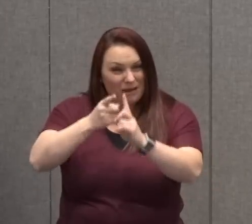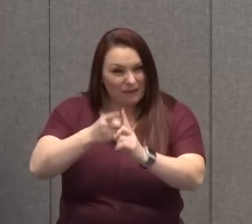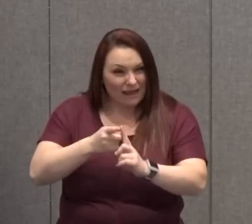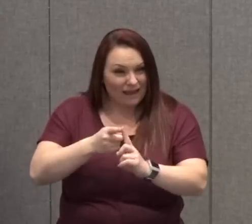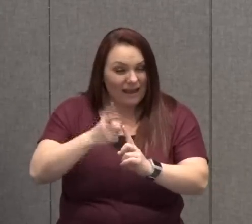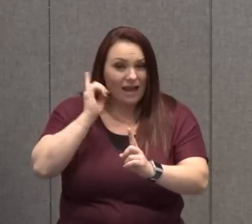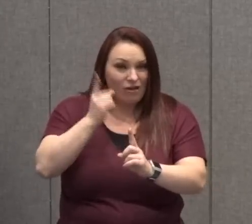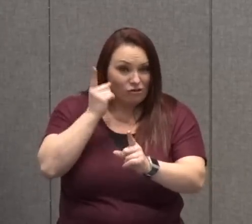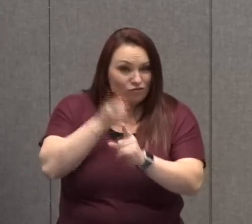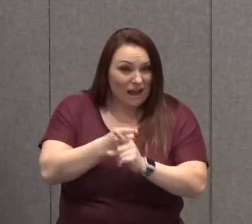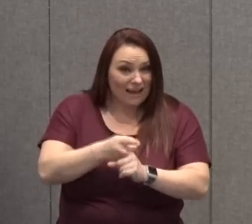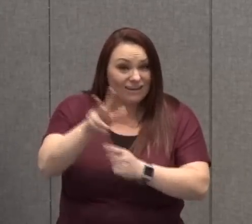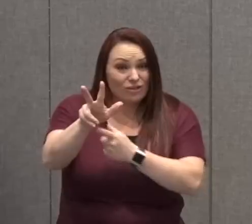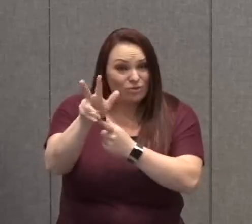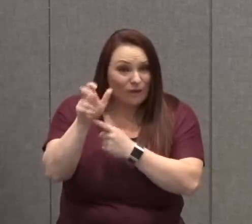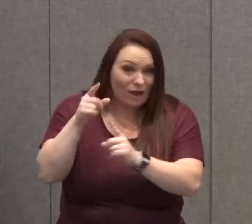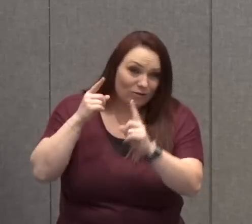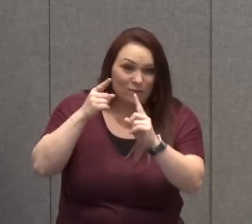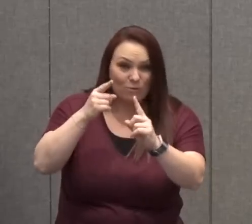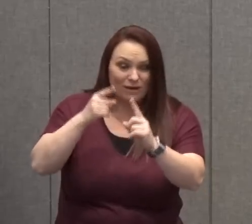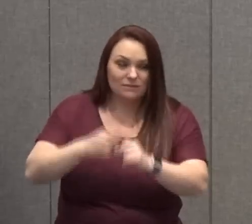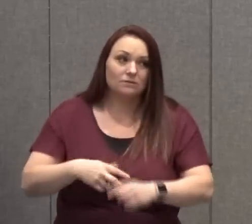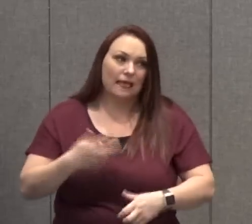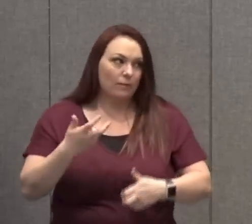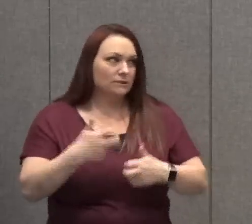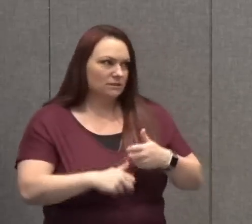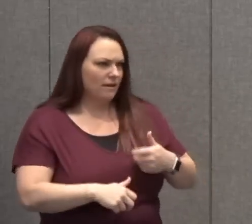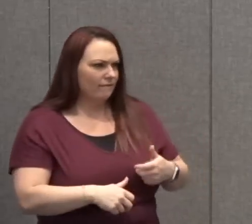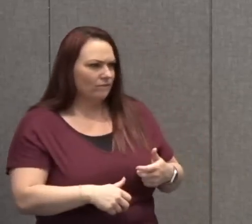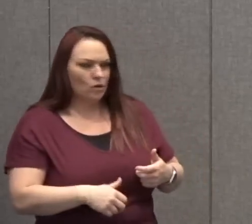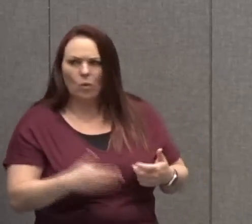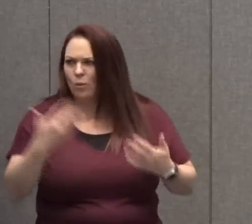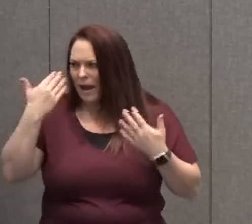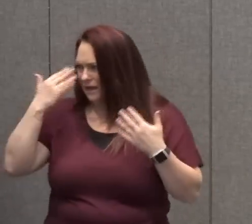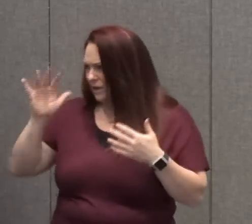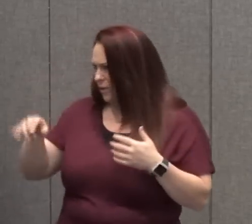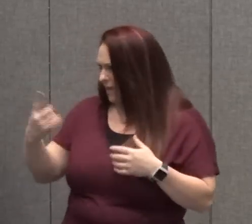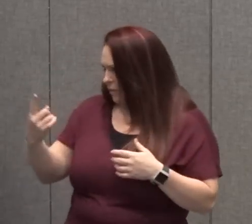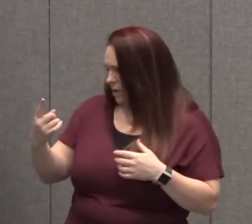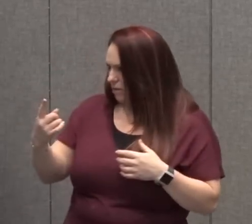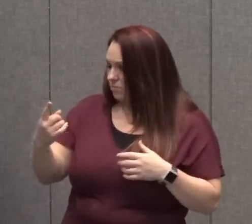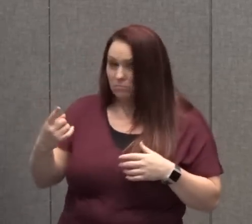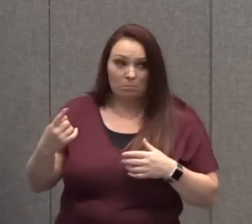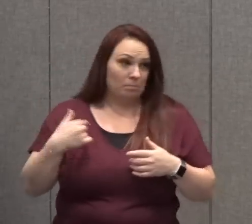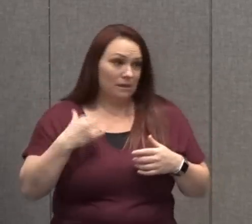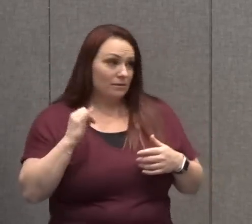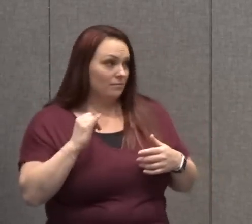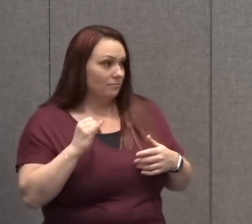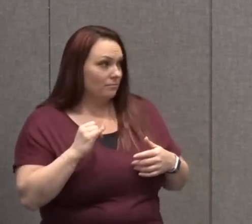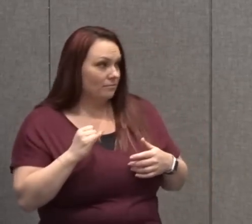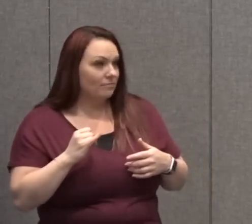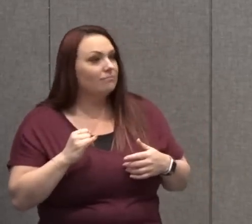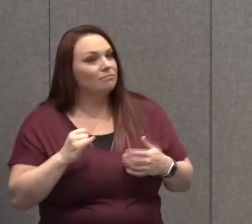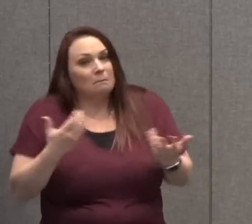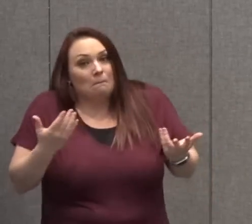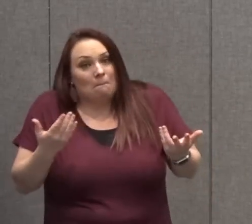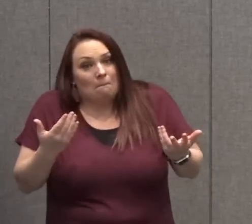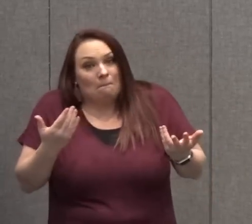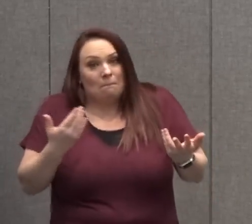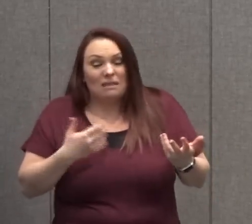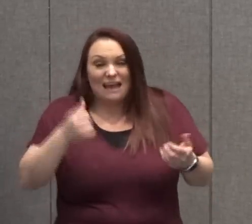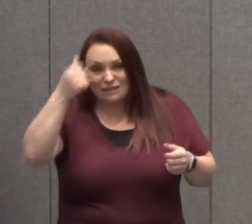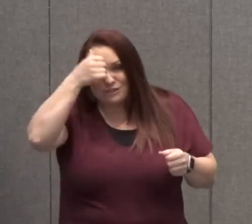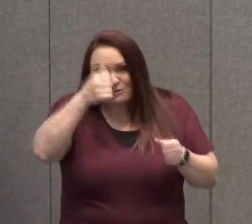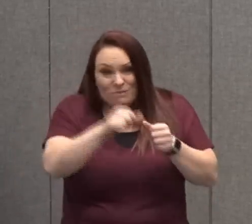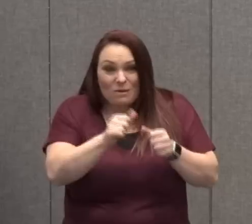300 points that was tough I didn't know that one really and and I just remember the